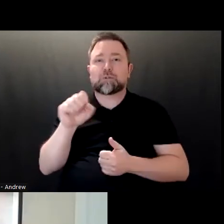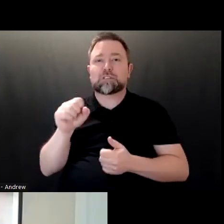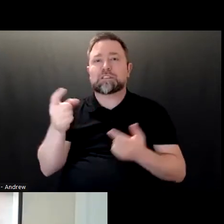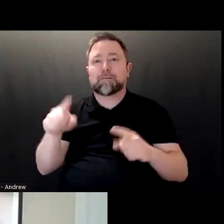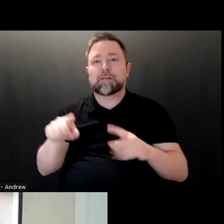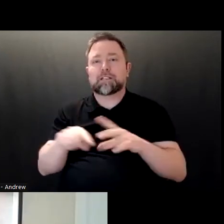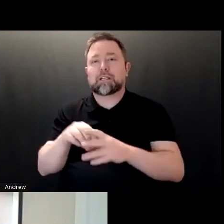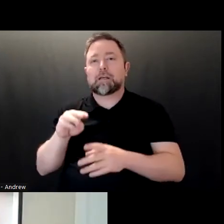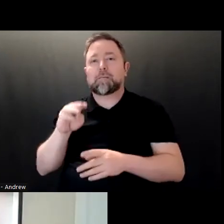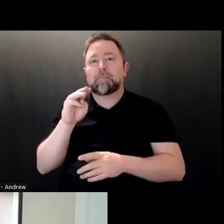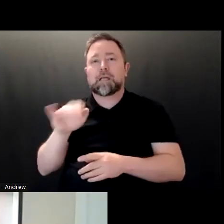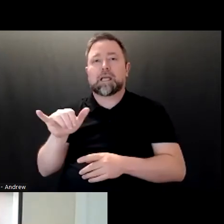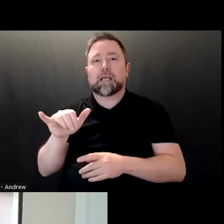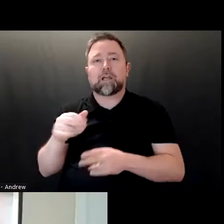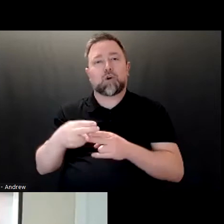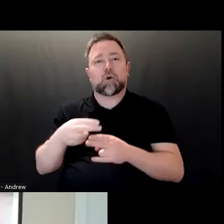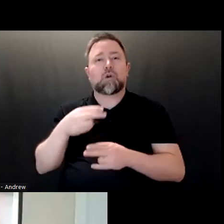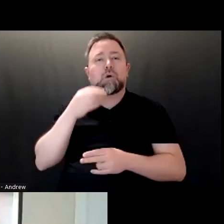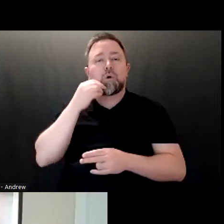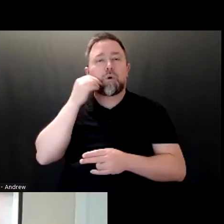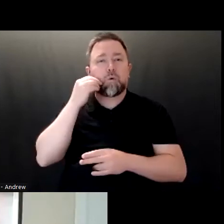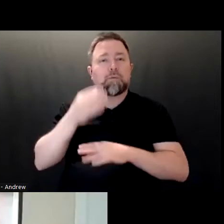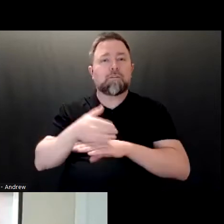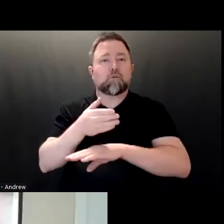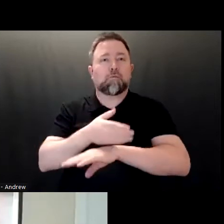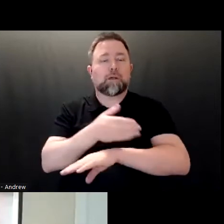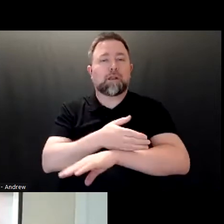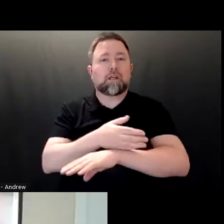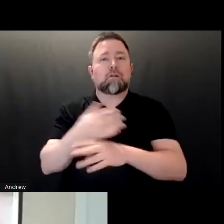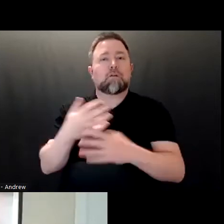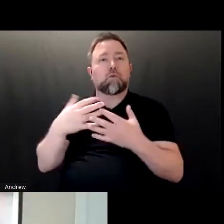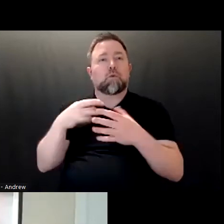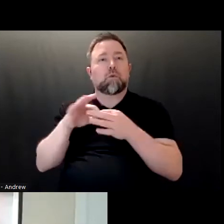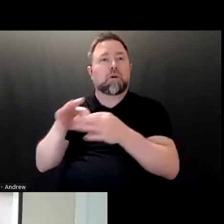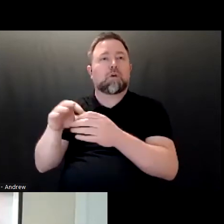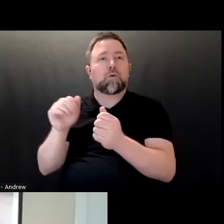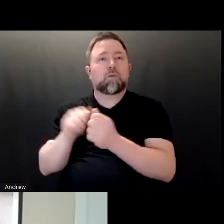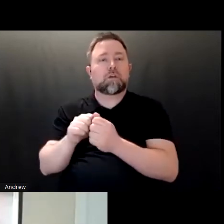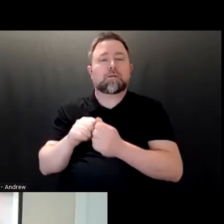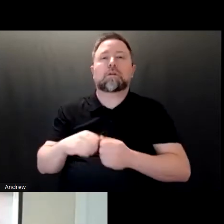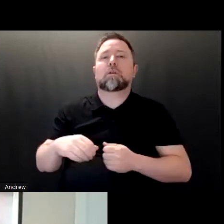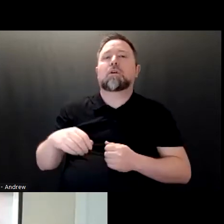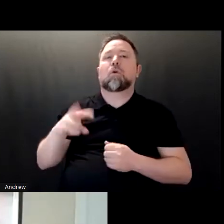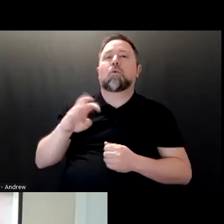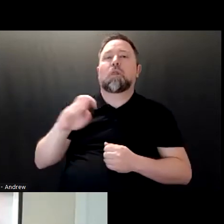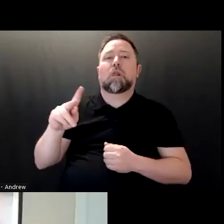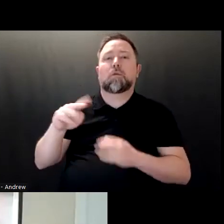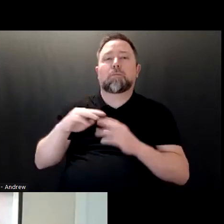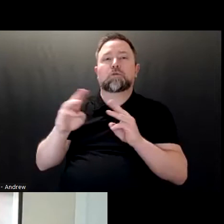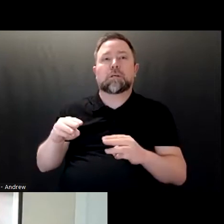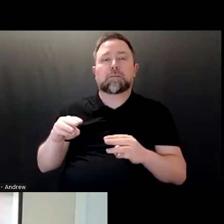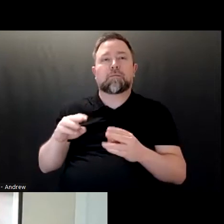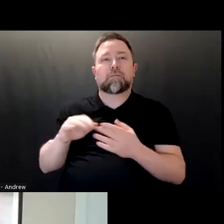chat, preferably the Q&A box, but I do see some coming into the chat. I'm so interested in